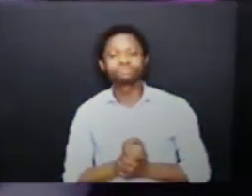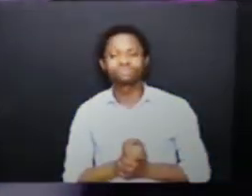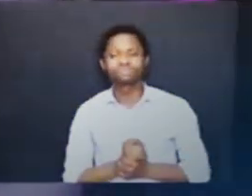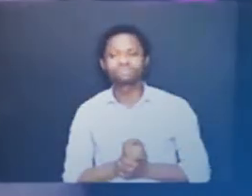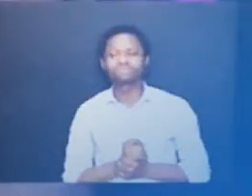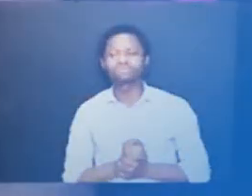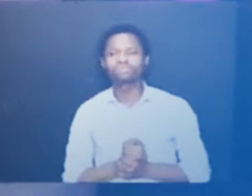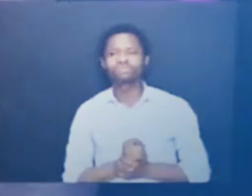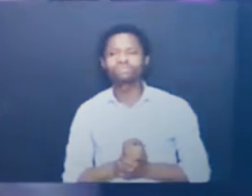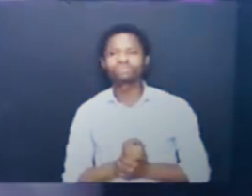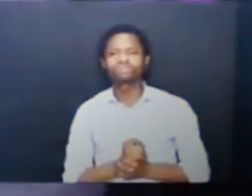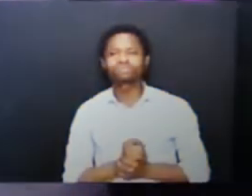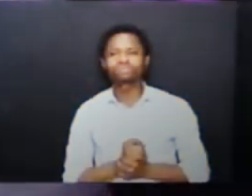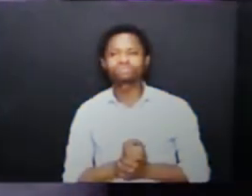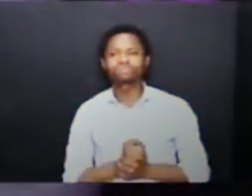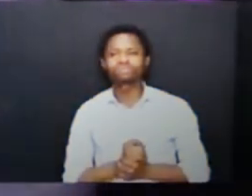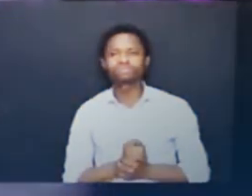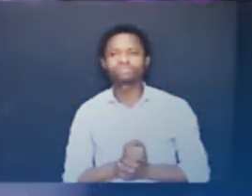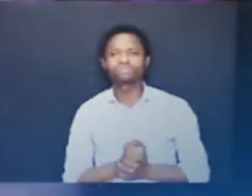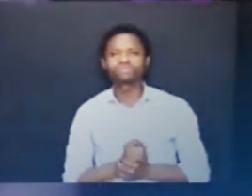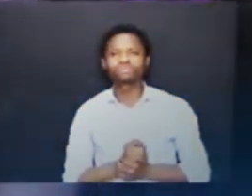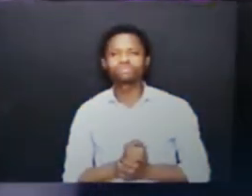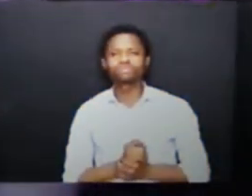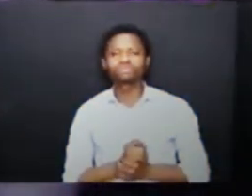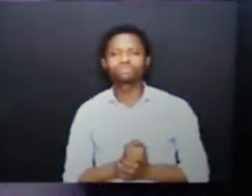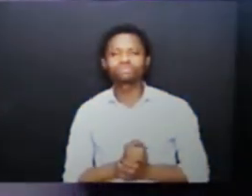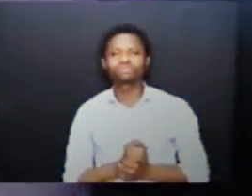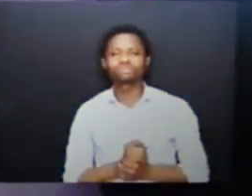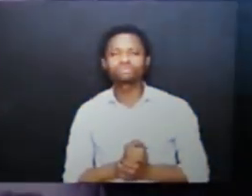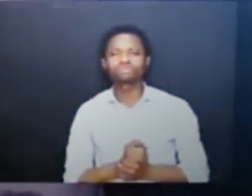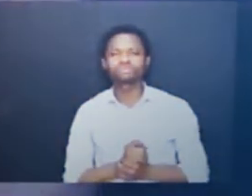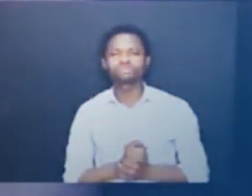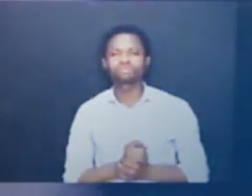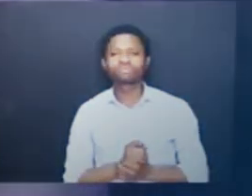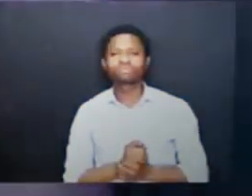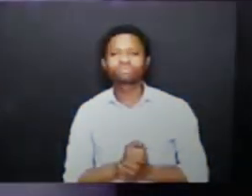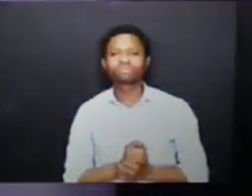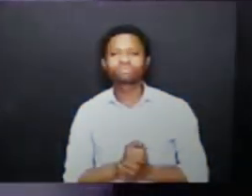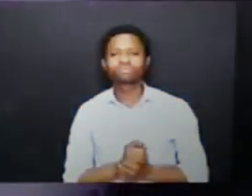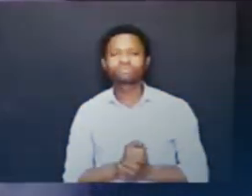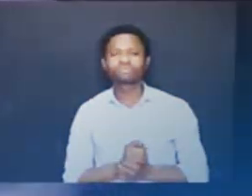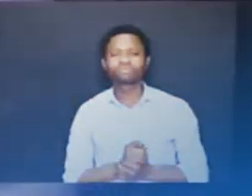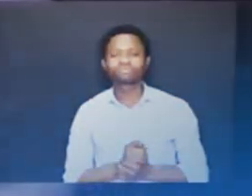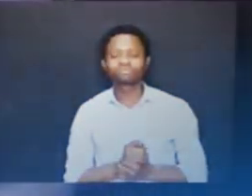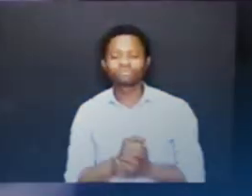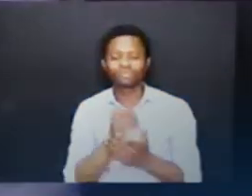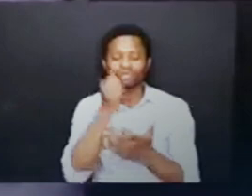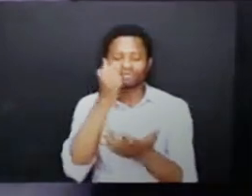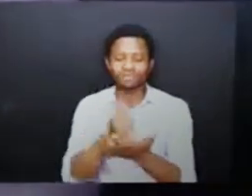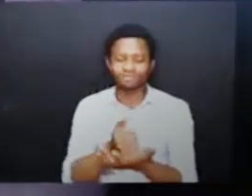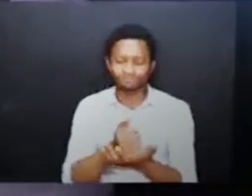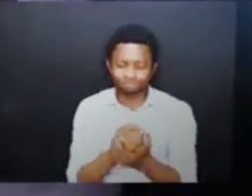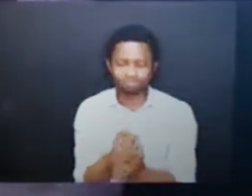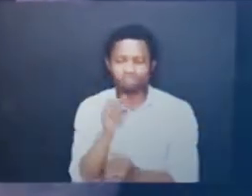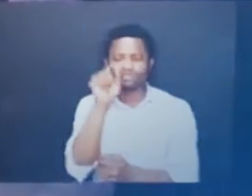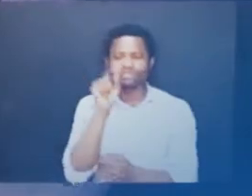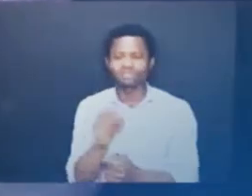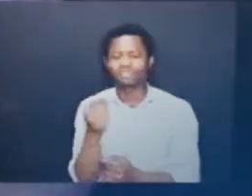me hye wo den na me boa wo enso me de metri ni nifa me kura wo mu. Amen. Amen. Verse